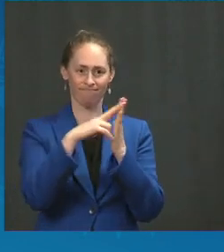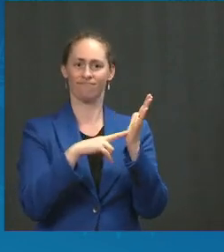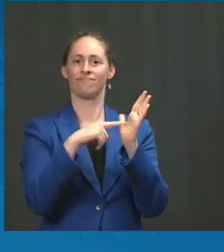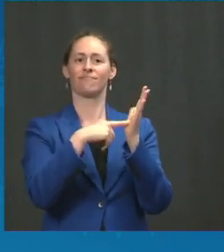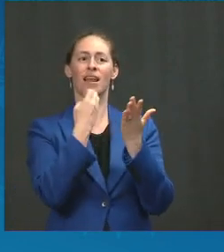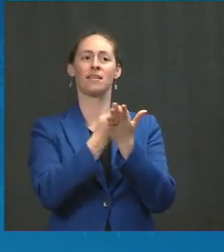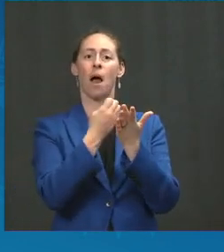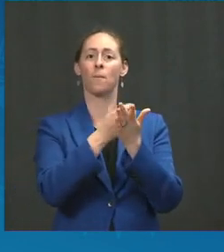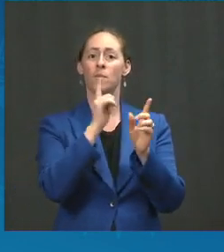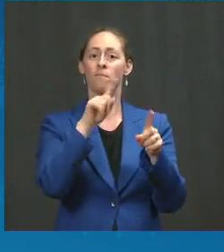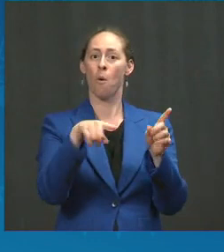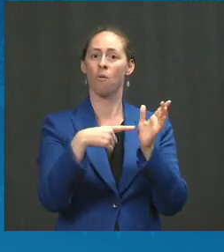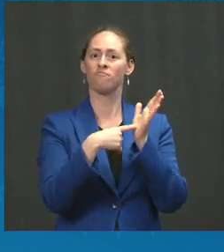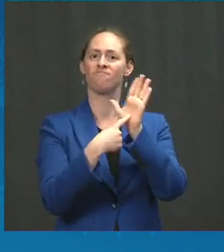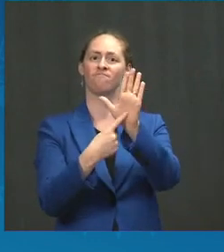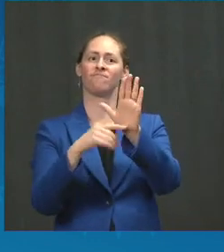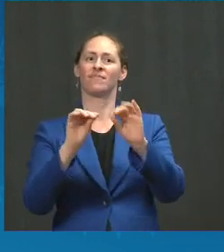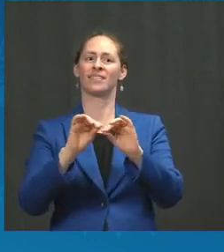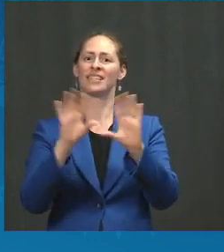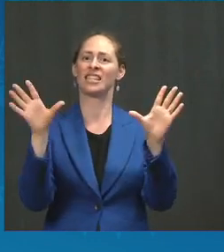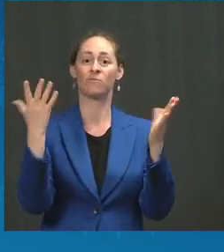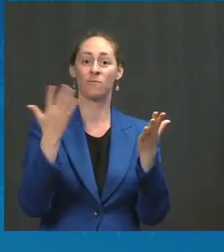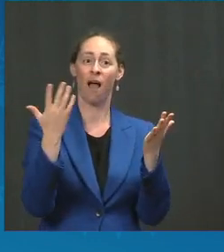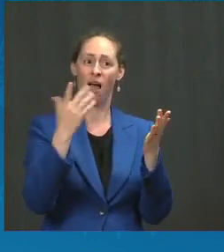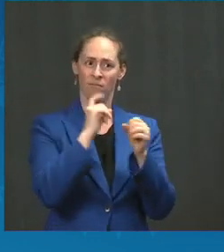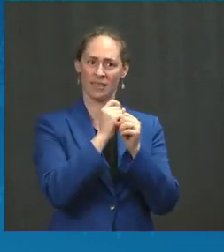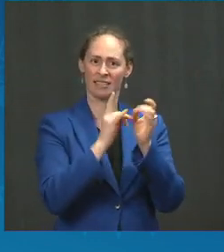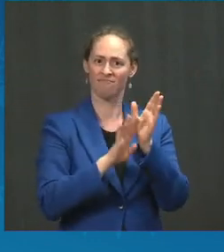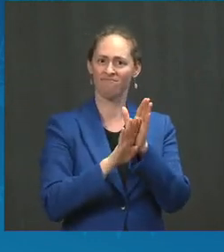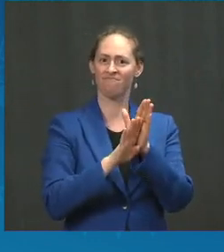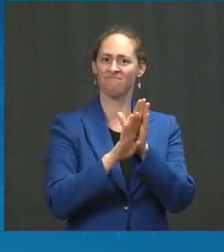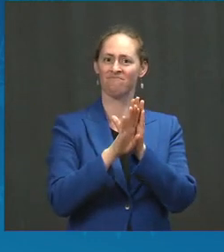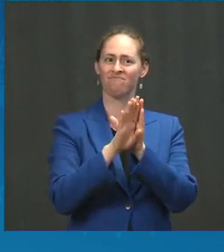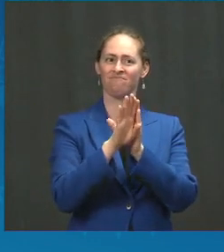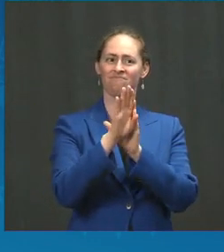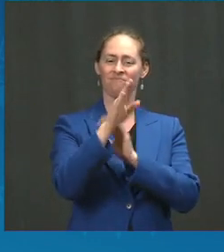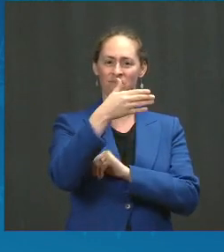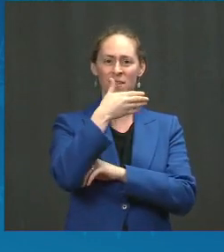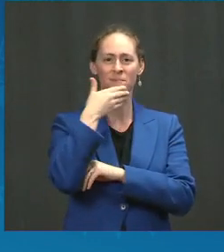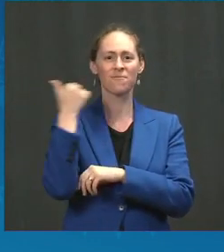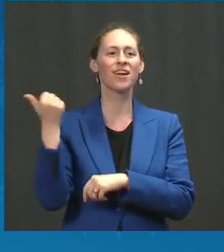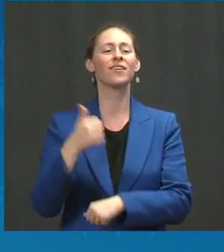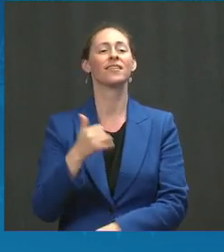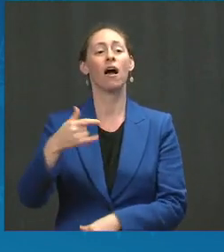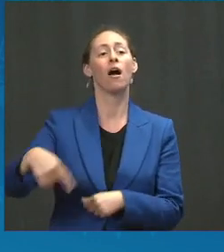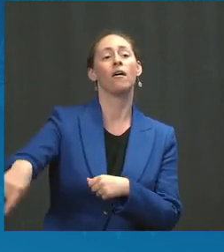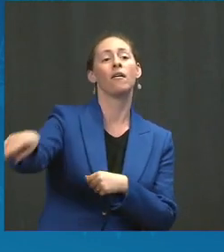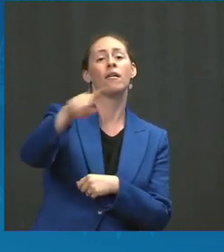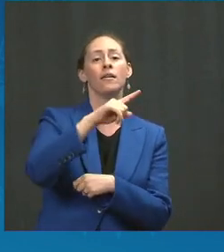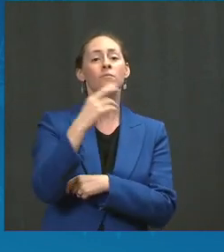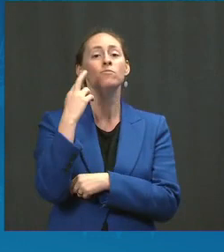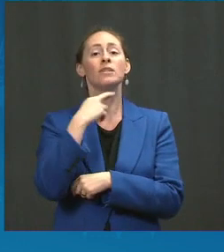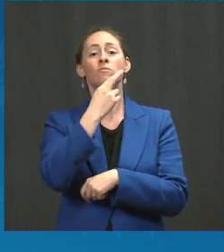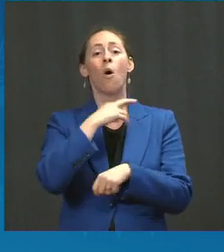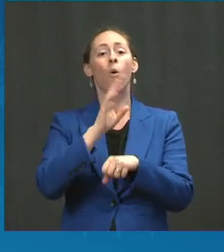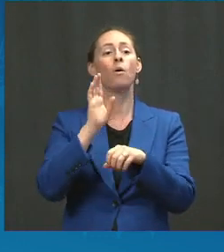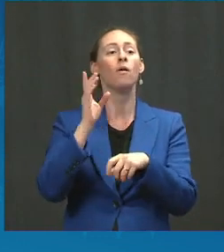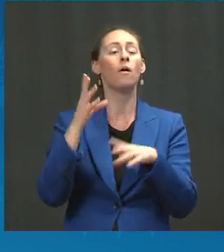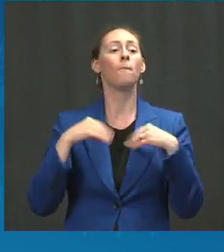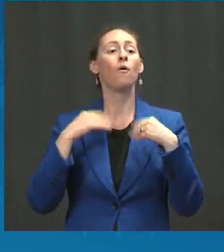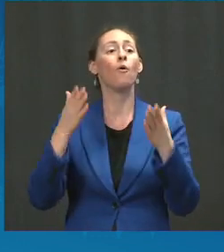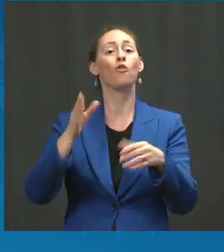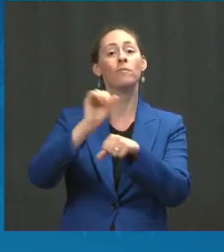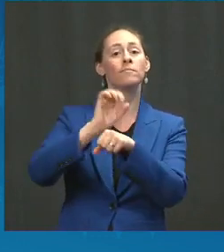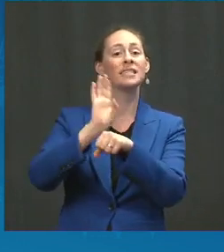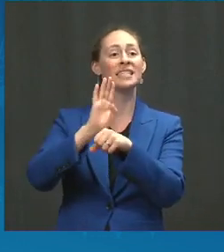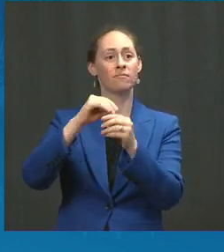to recovery. From the restaurant owner in Las Vegas who has plans to open more locations across the state, to the music venue